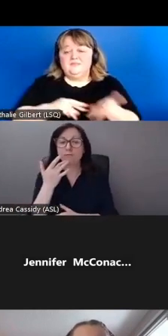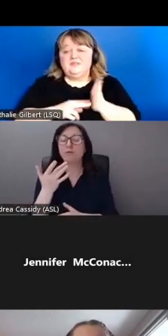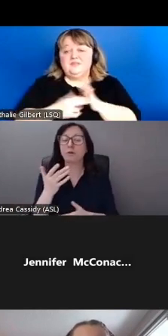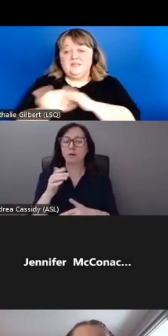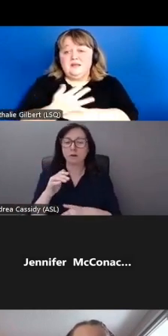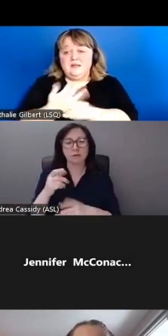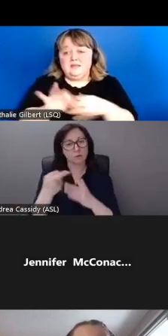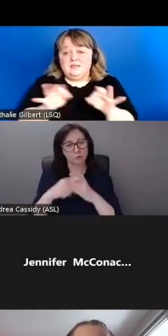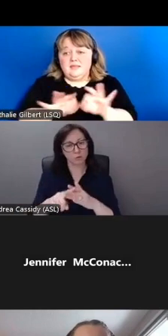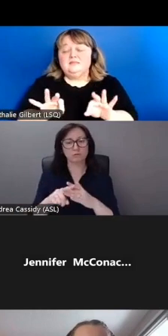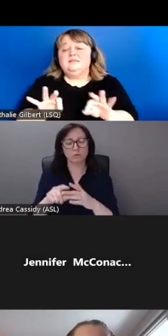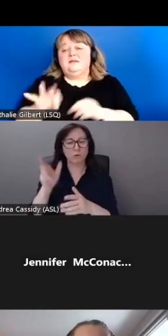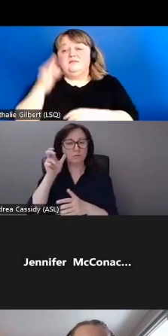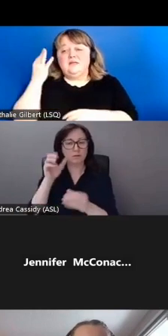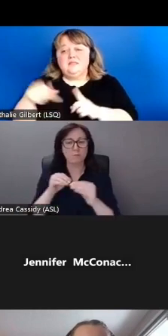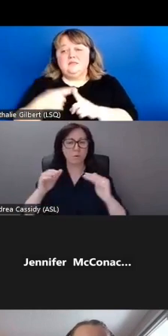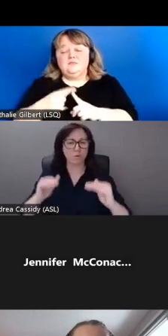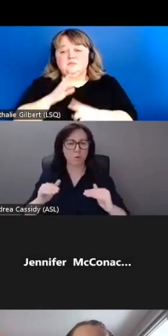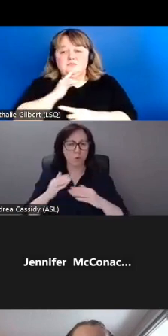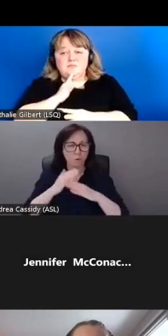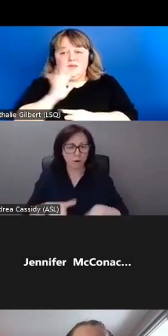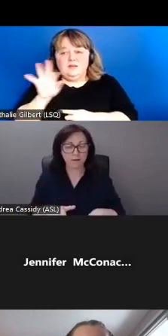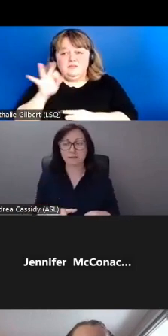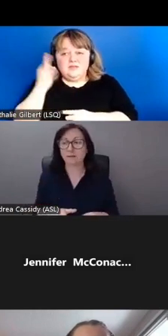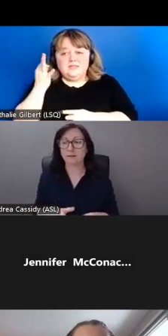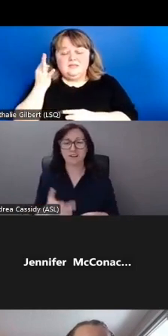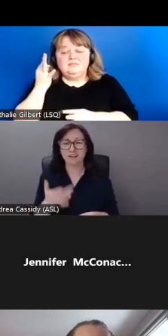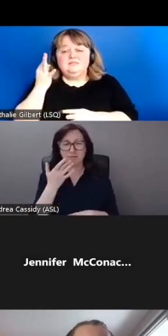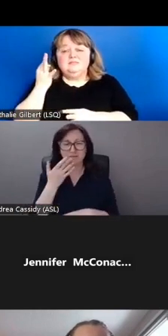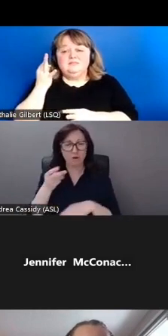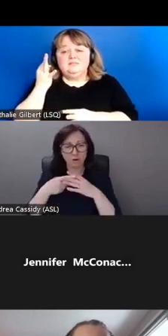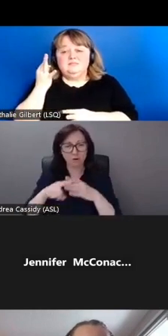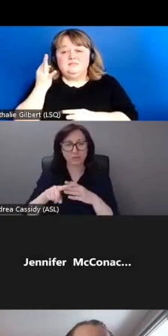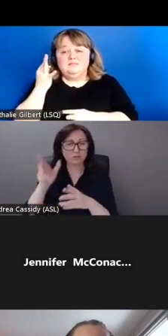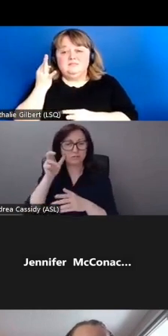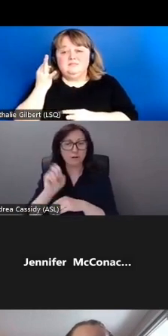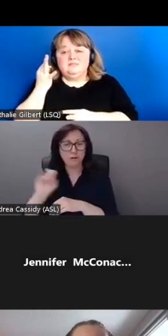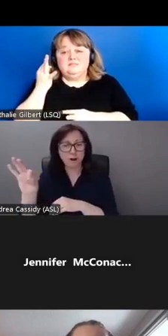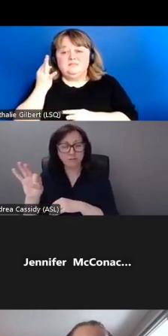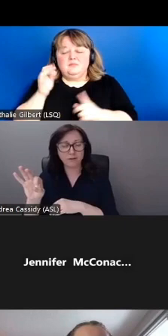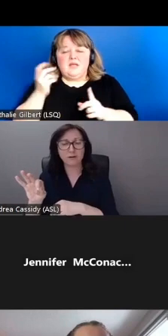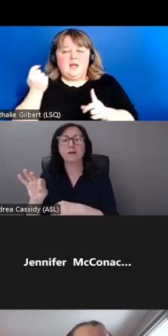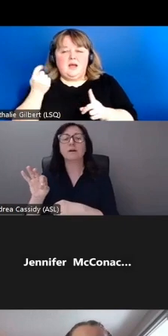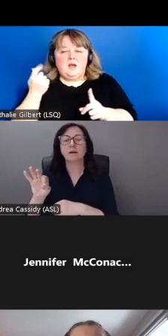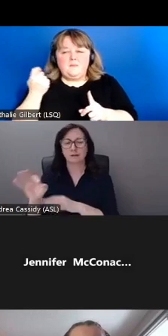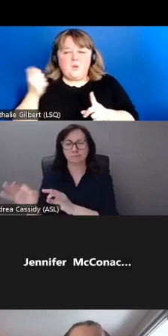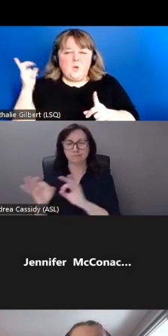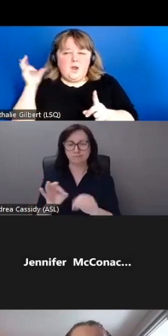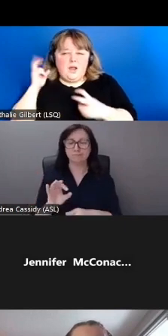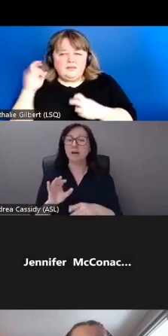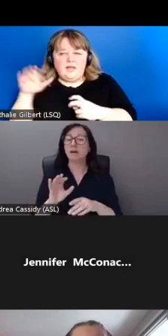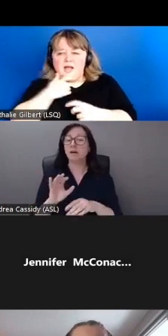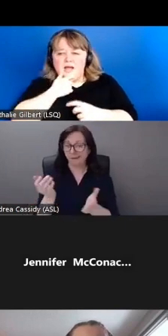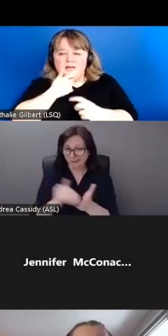level. If you prefer to remove the original audio, click the interpretation button